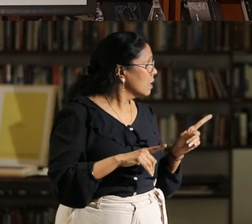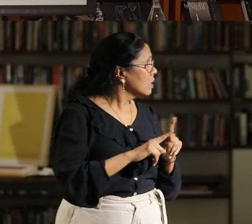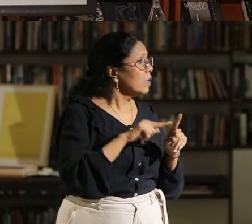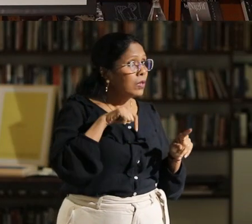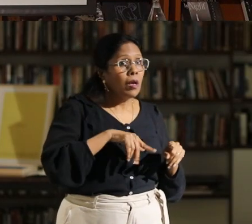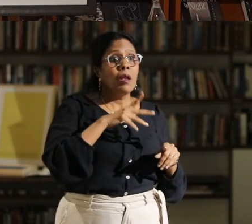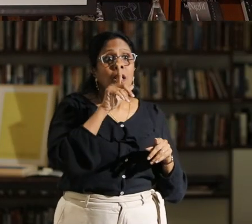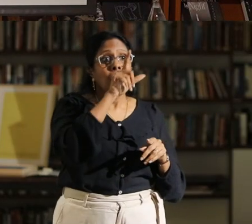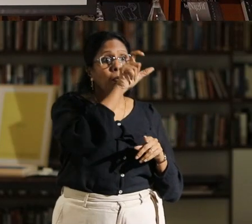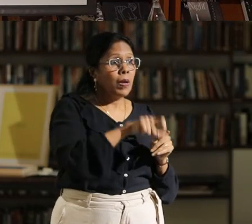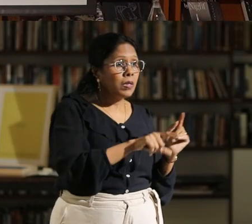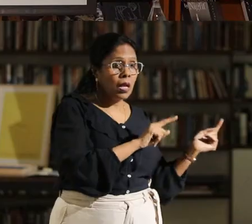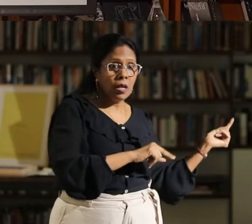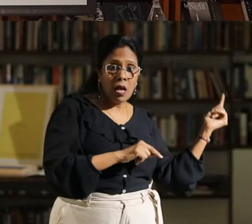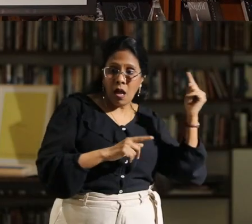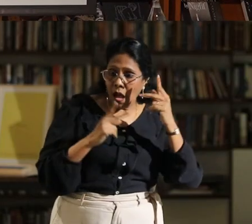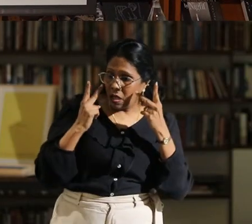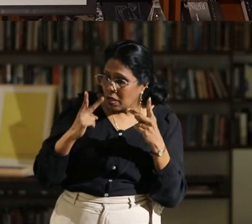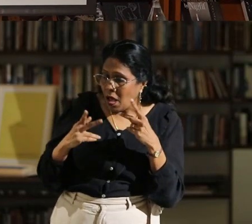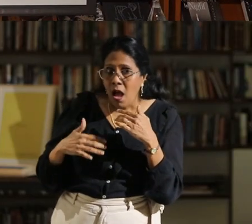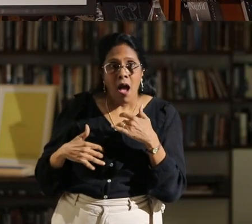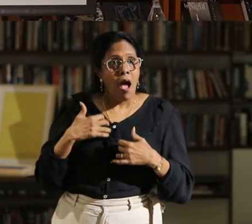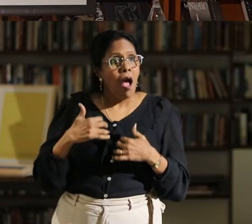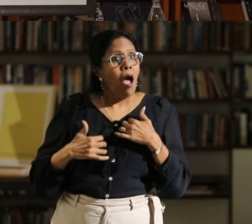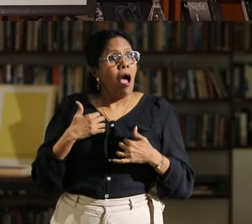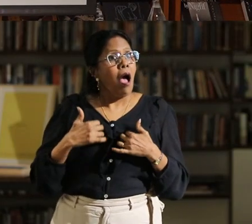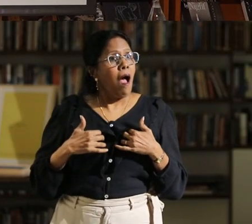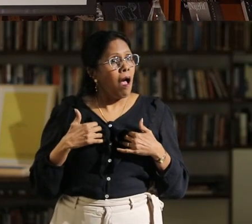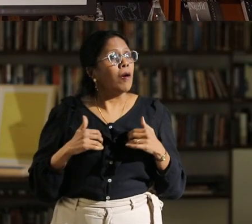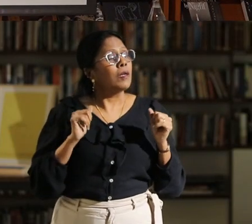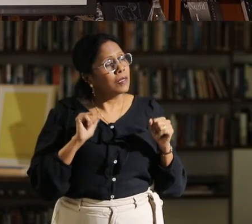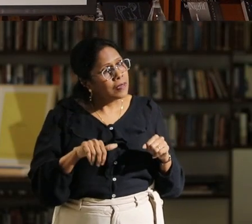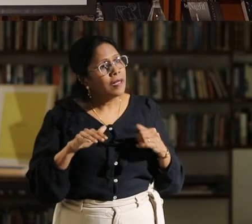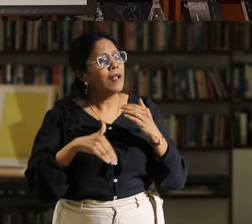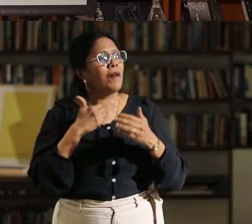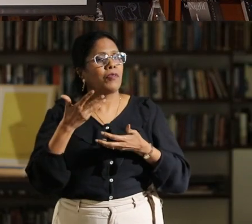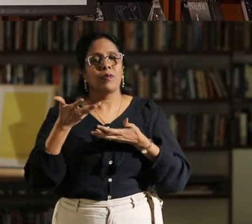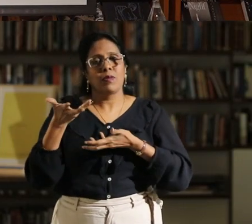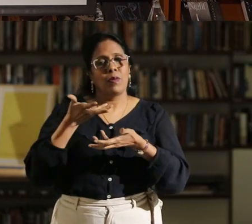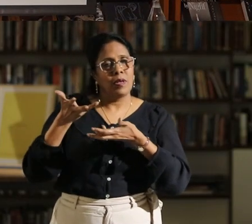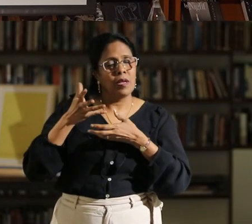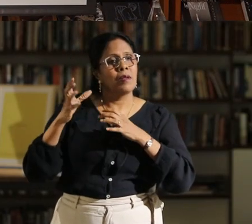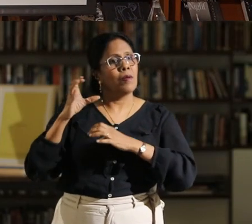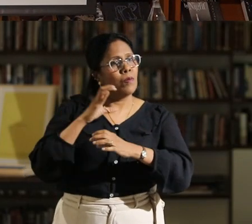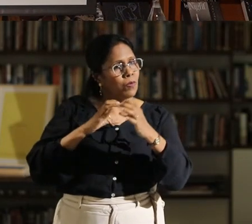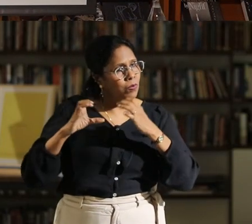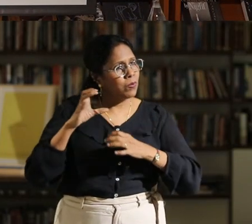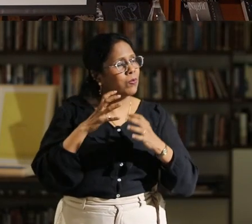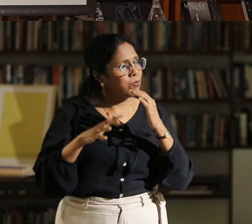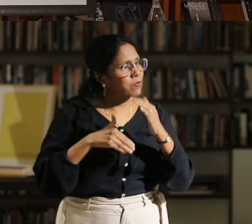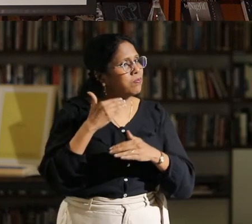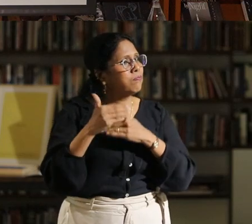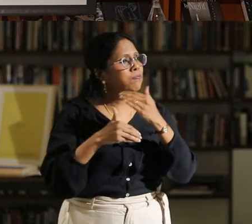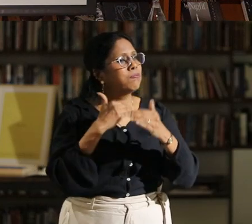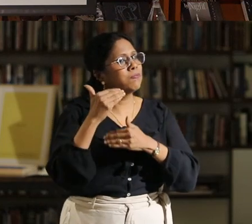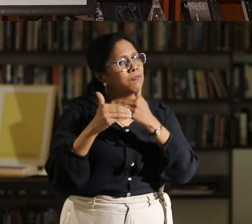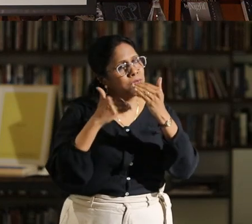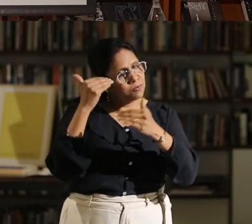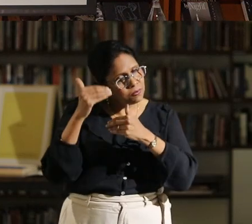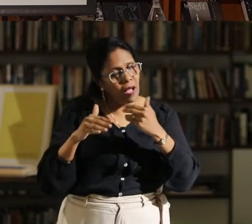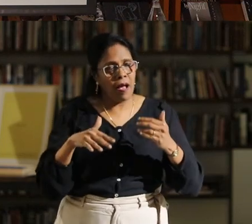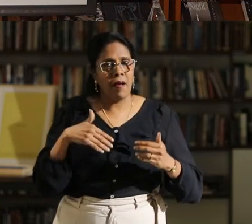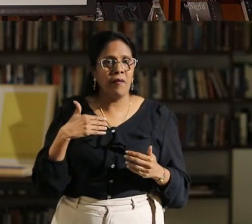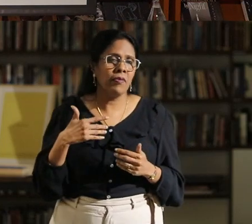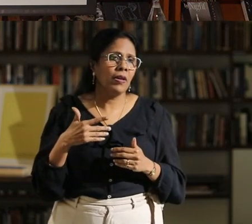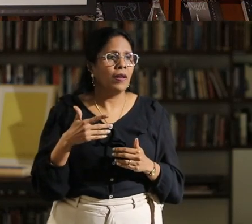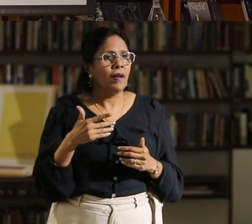works with the Afghans in Delhi saw this, they immediately got very excited. And then we had some conversation and they've kind of taken it much